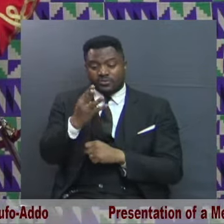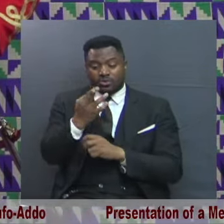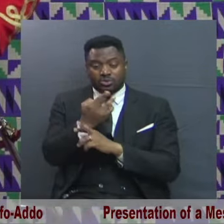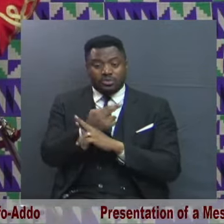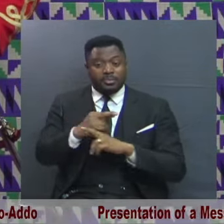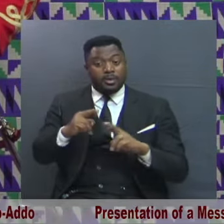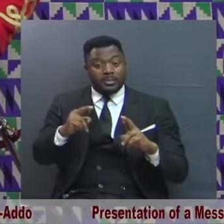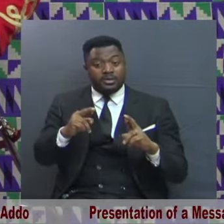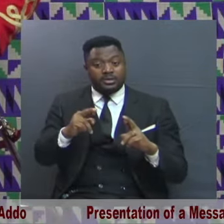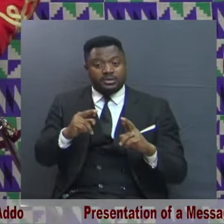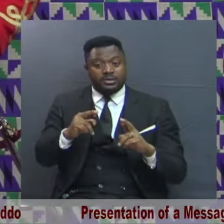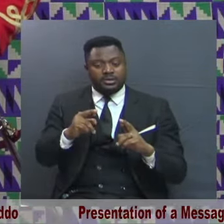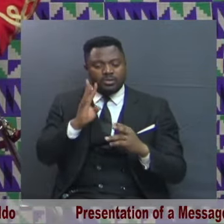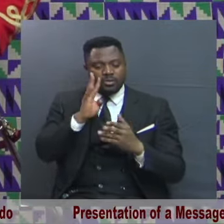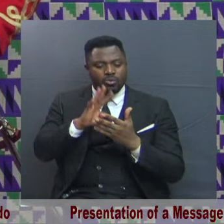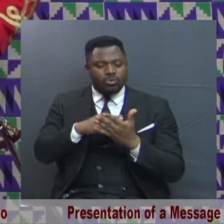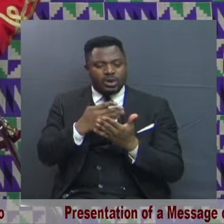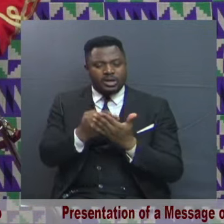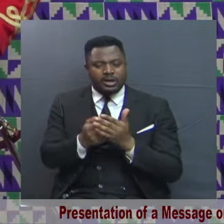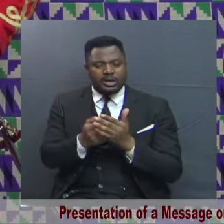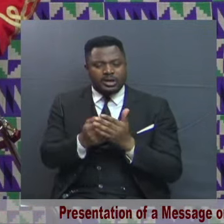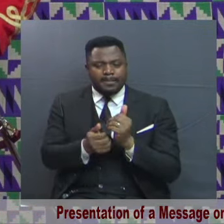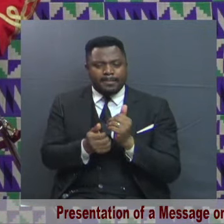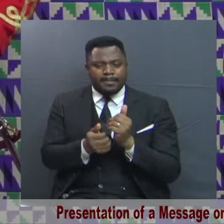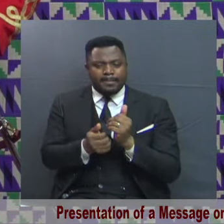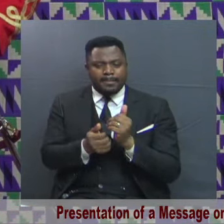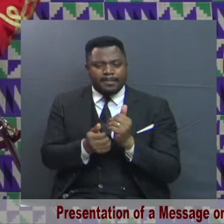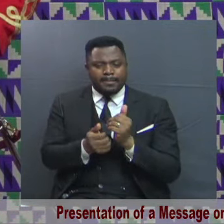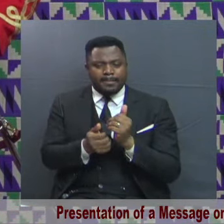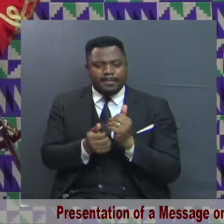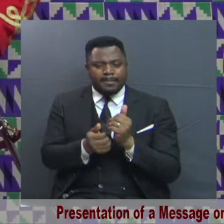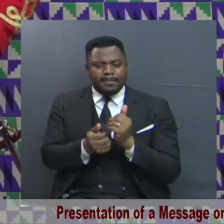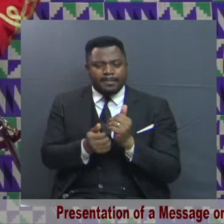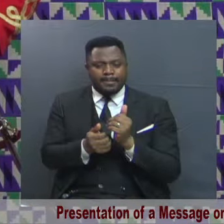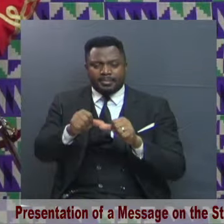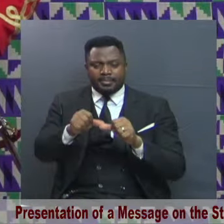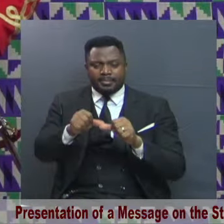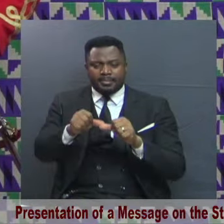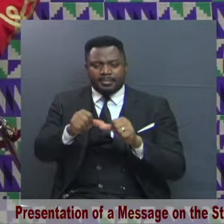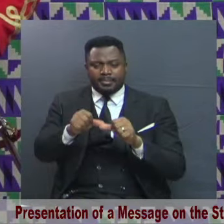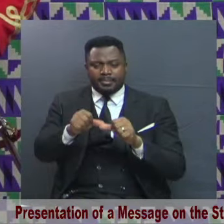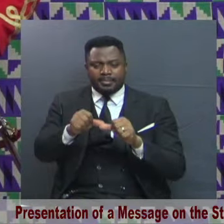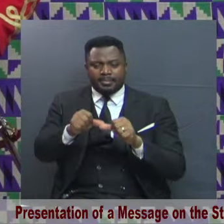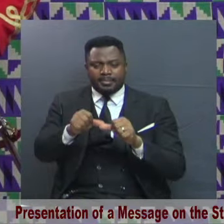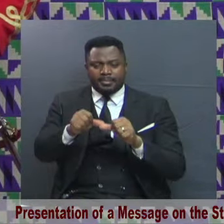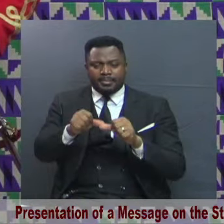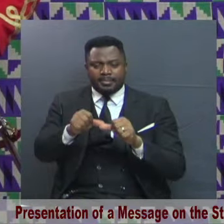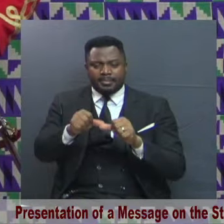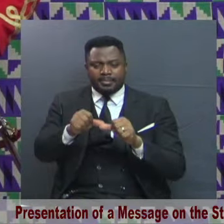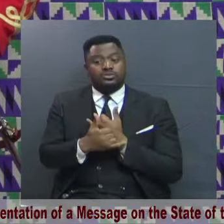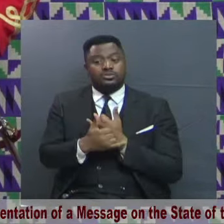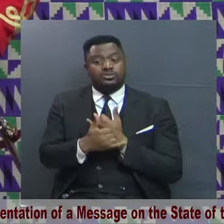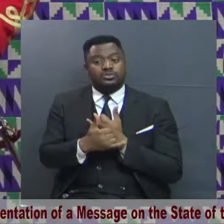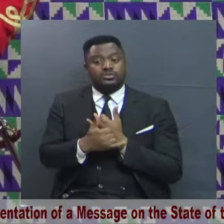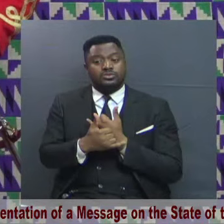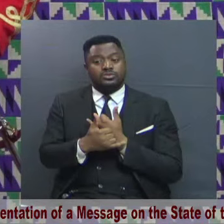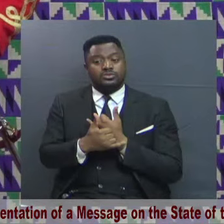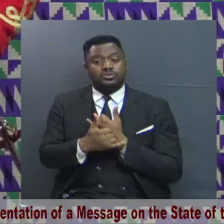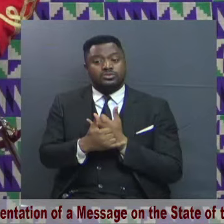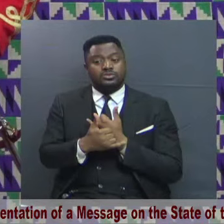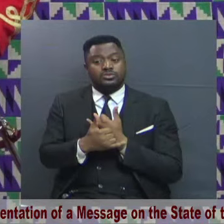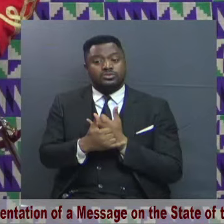Republic have witnessed the most sustained period of stability and economic growth in our country and we should be